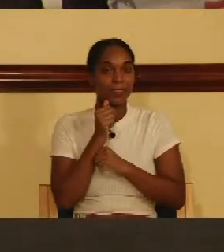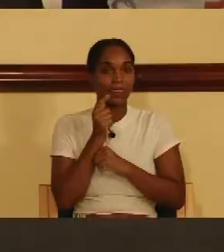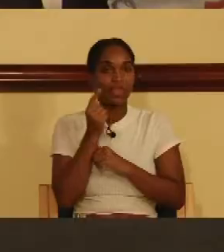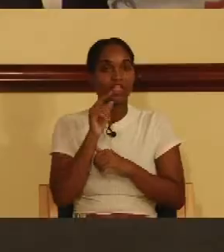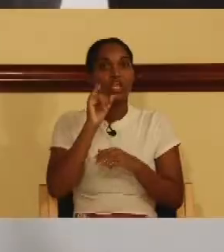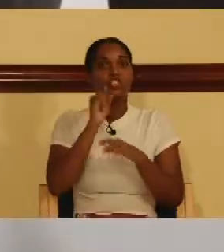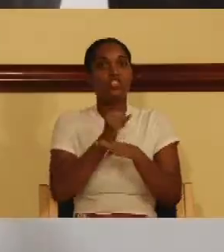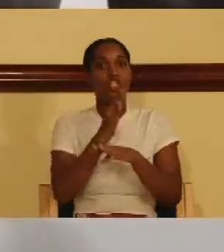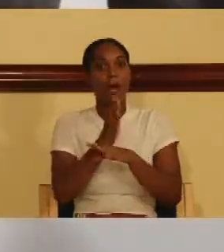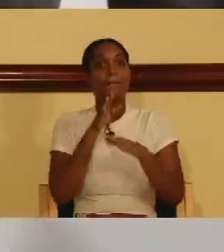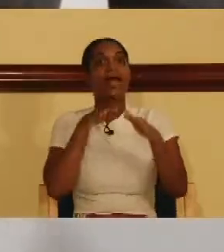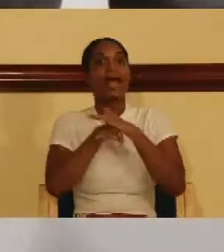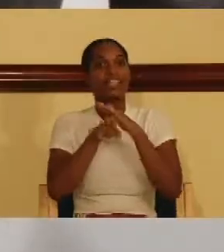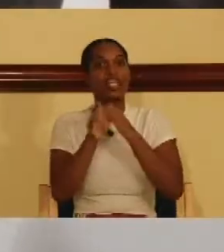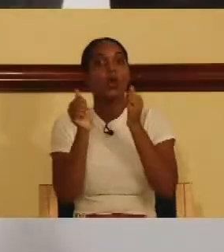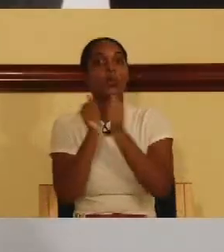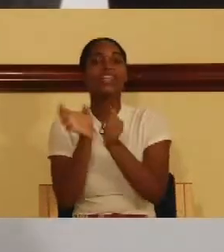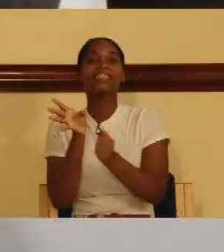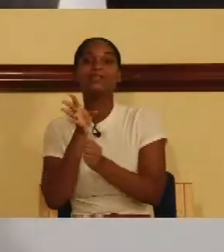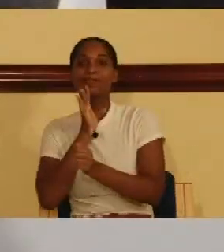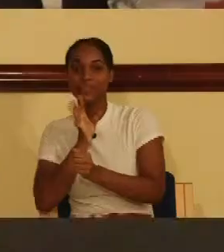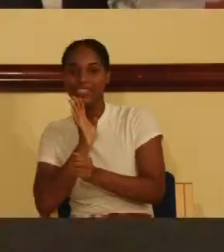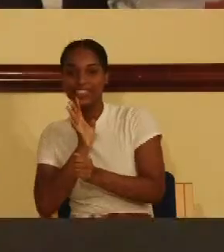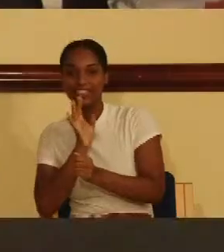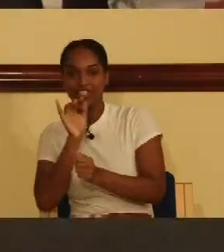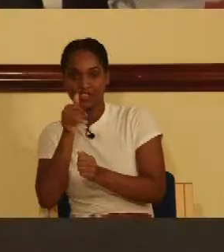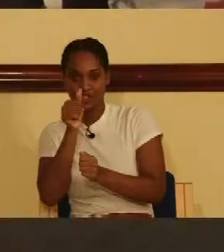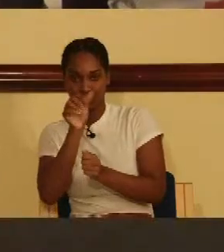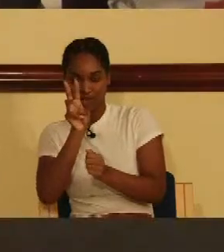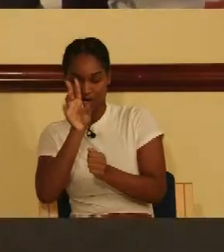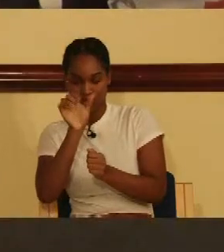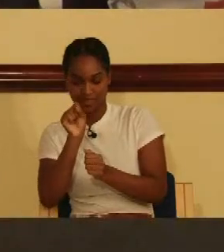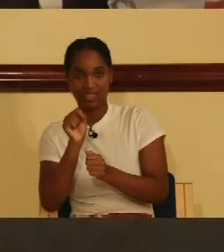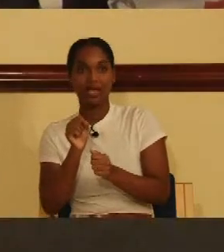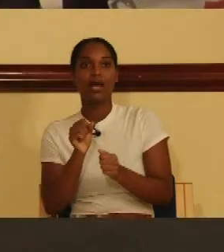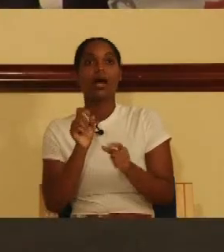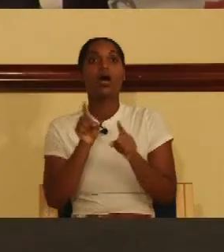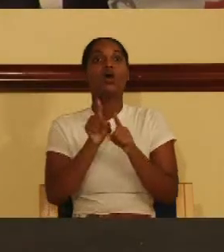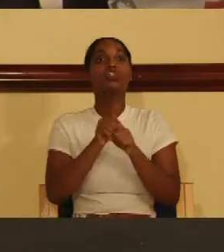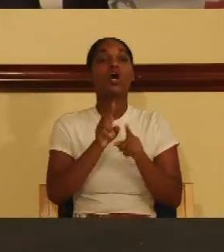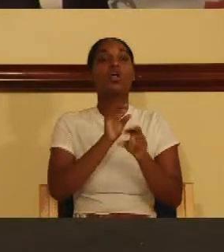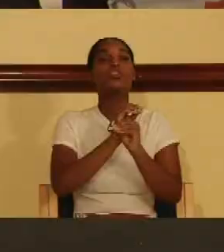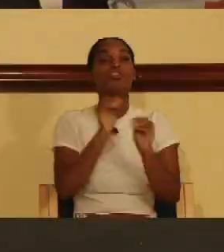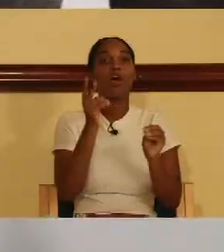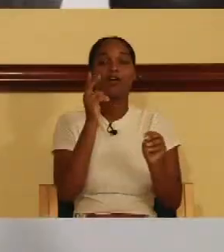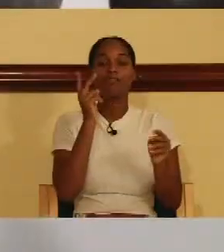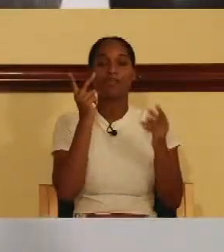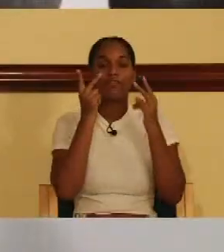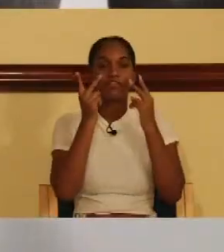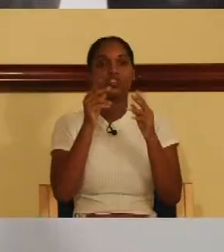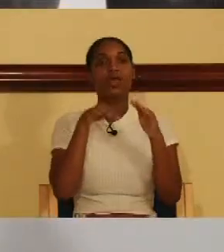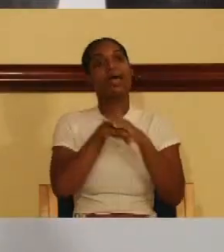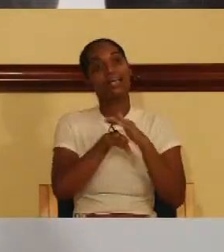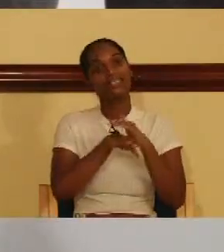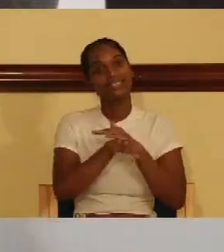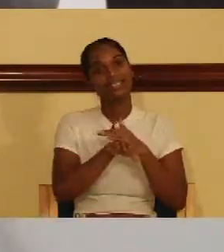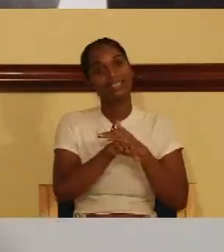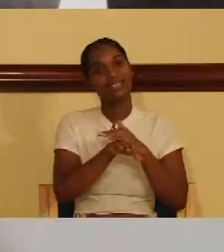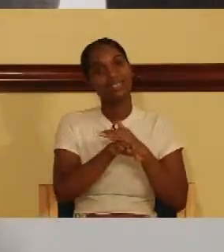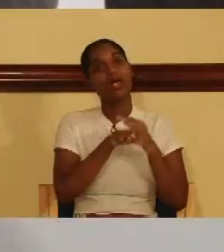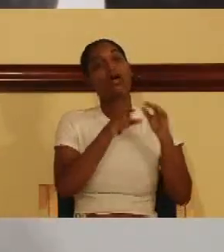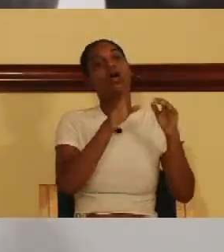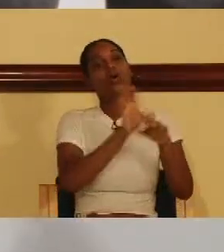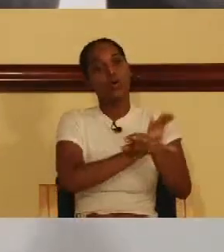job access with speech, right? As well as the non-visual access, desktop